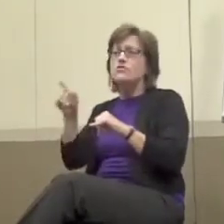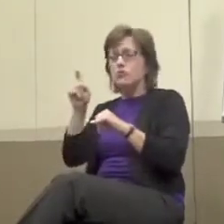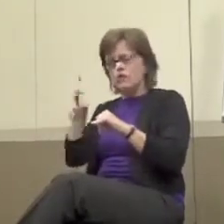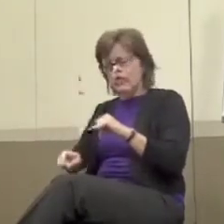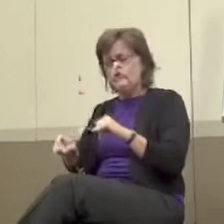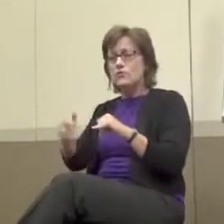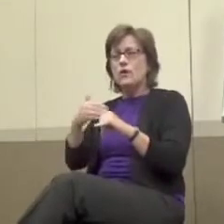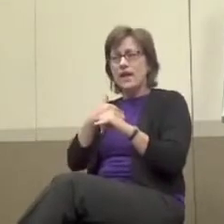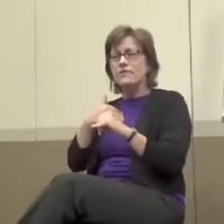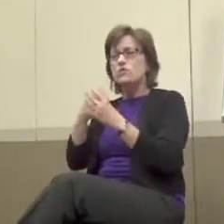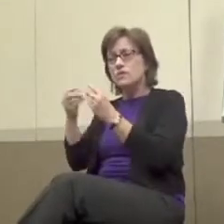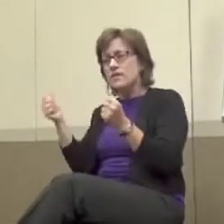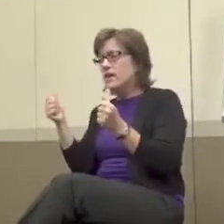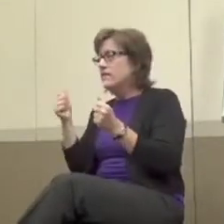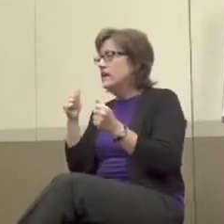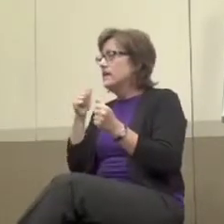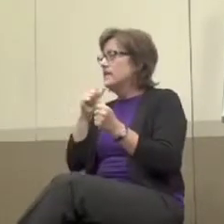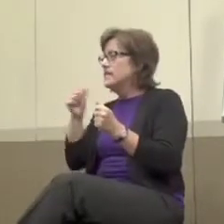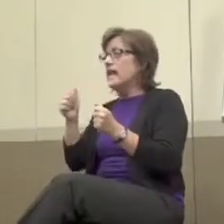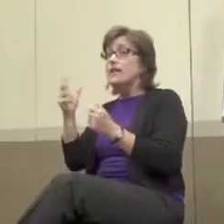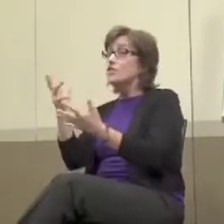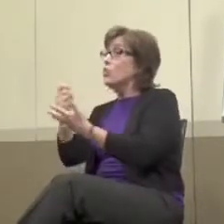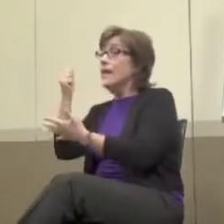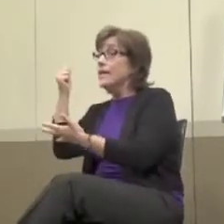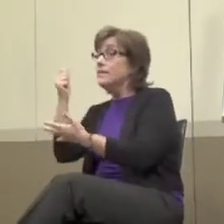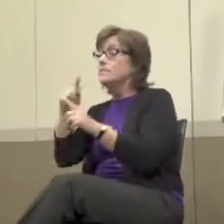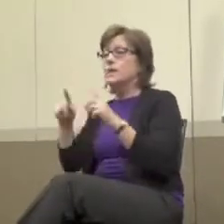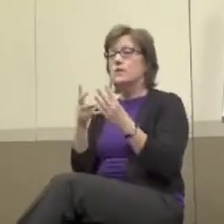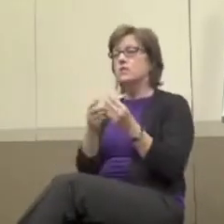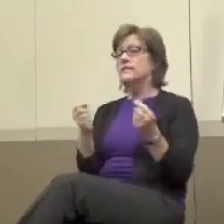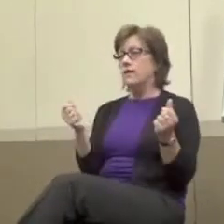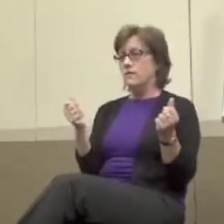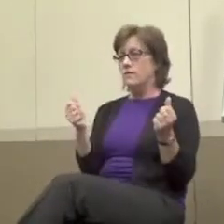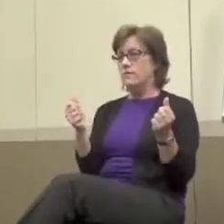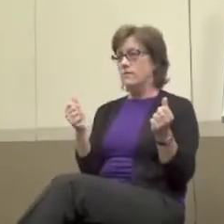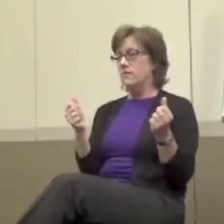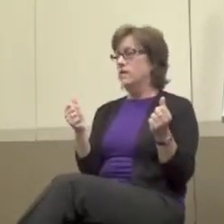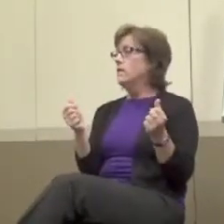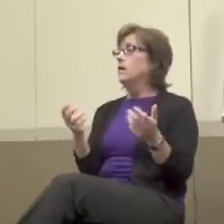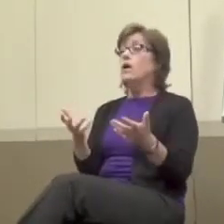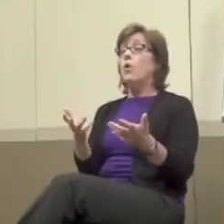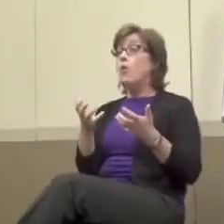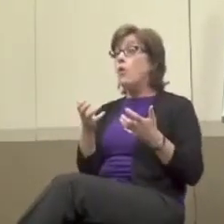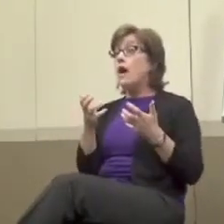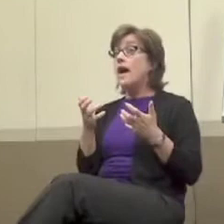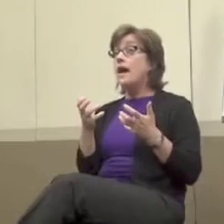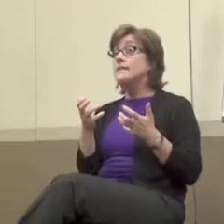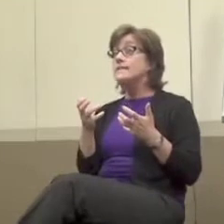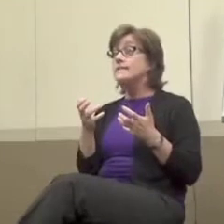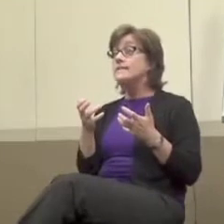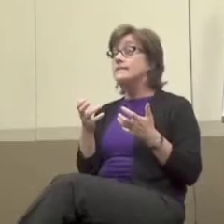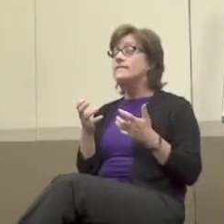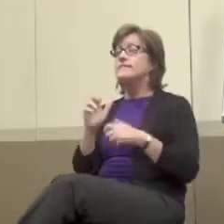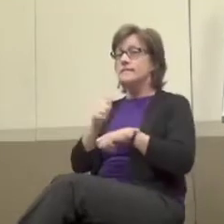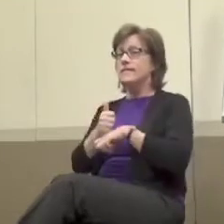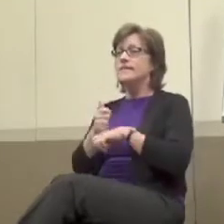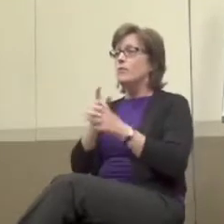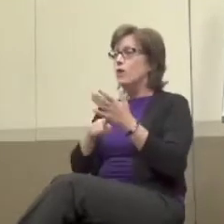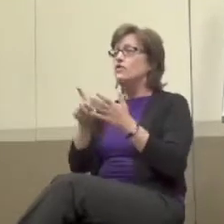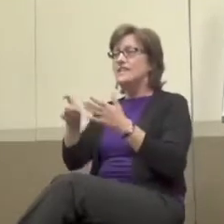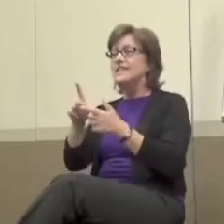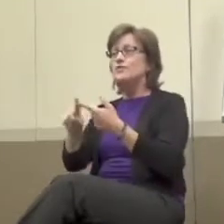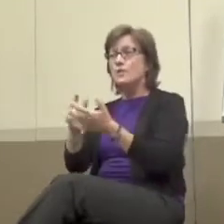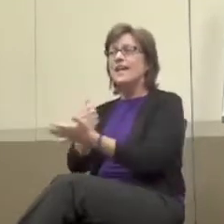this. Not so you can win, but to resolve. Your wants set you up to get what you need to win,